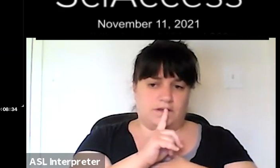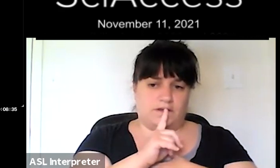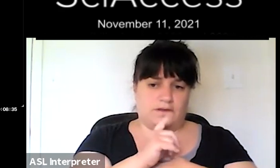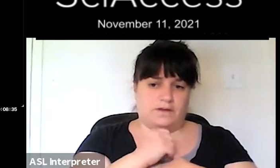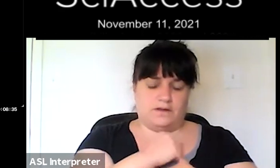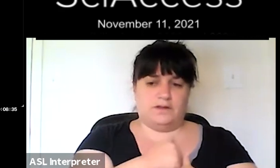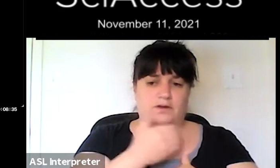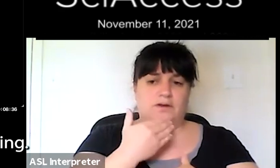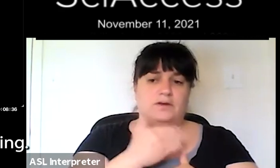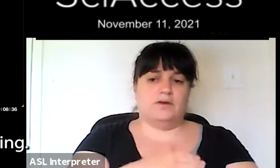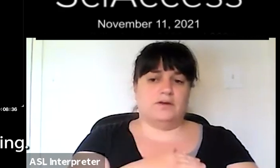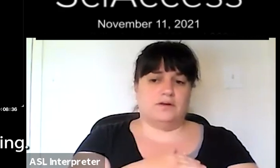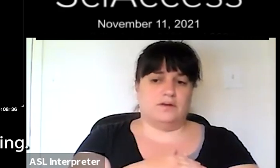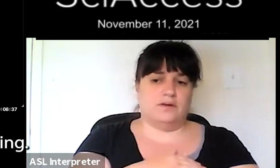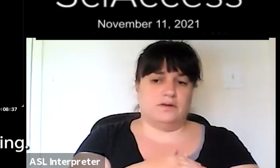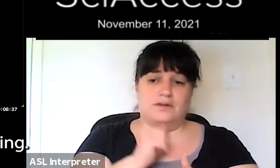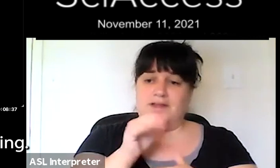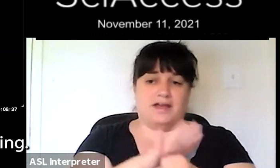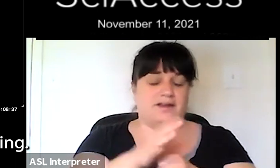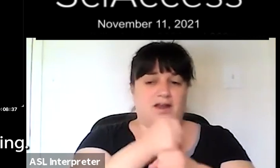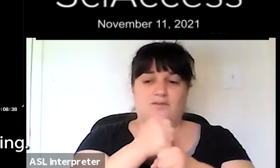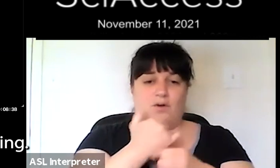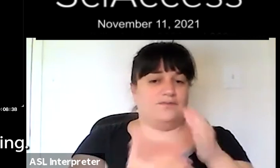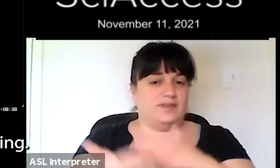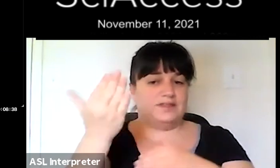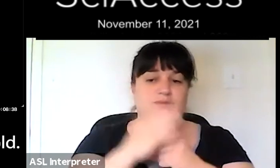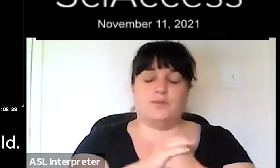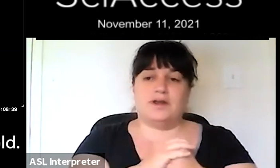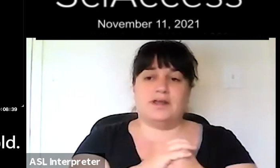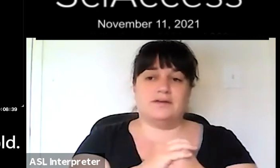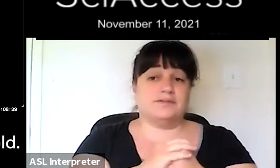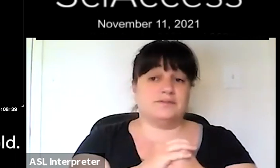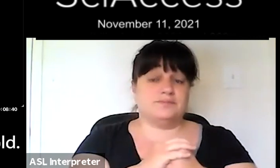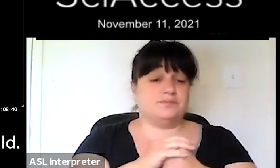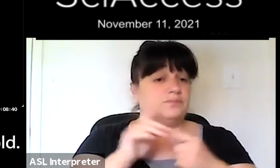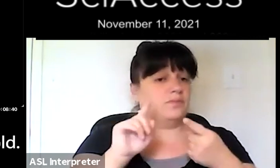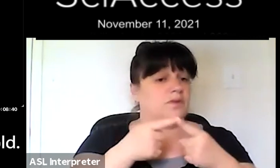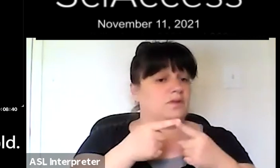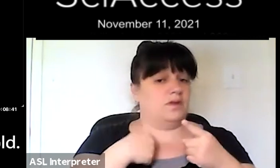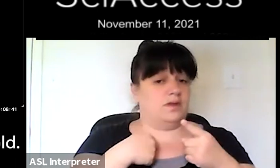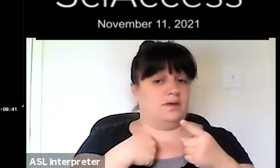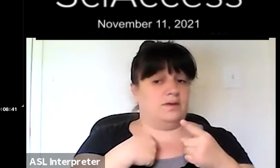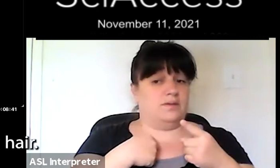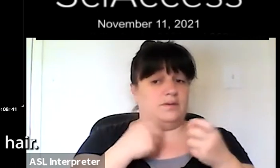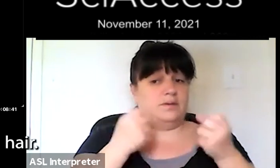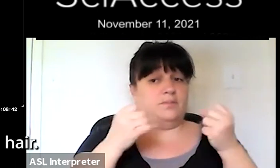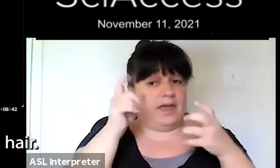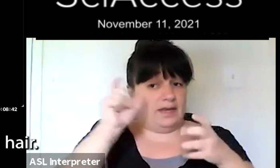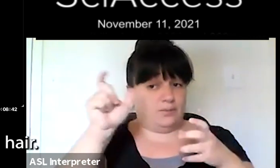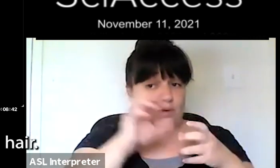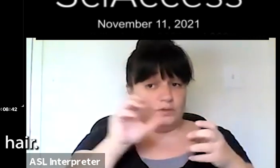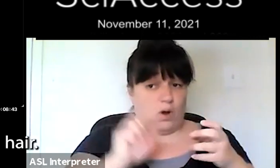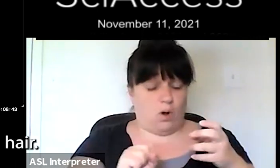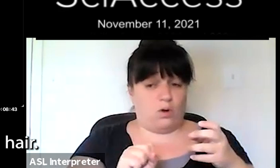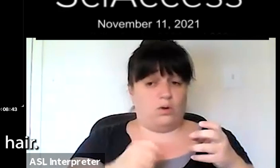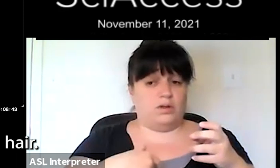Sorry, thanks. Not enough coffee this morning. First off, I am many moons old. I've got